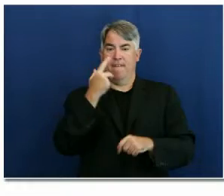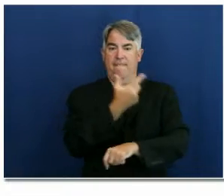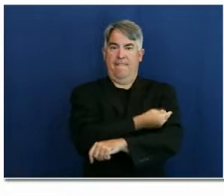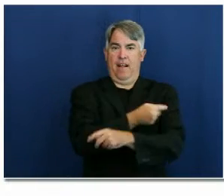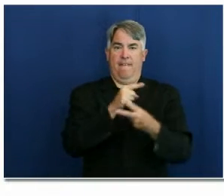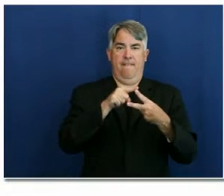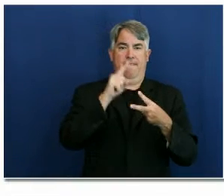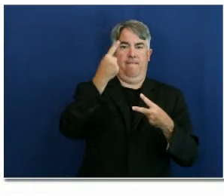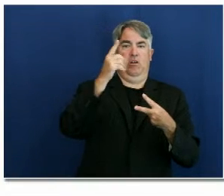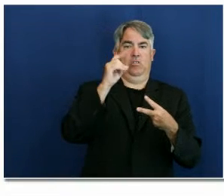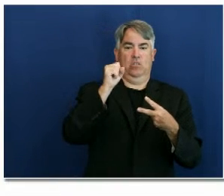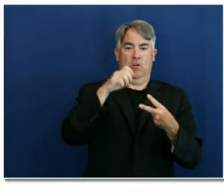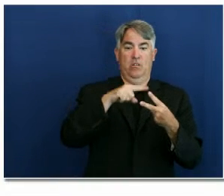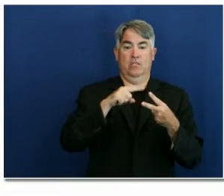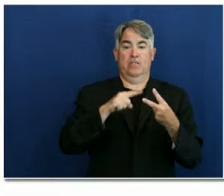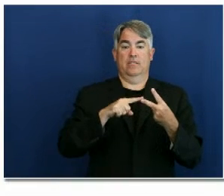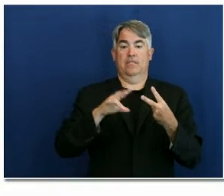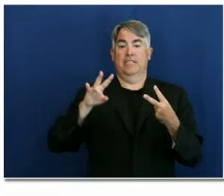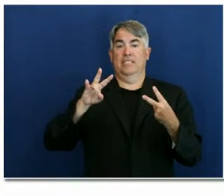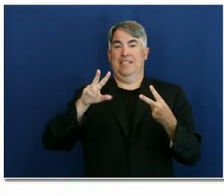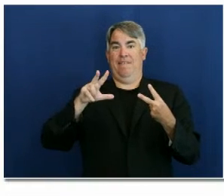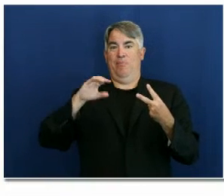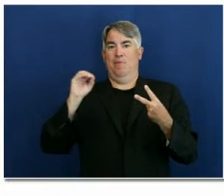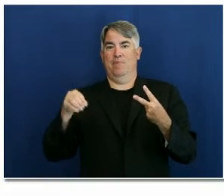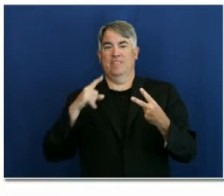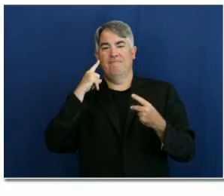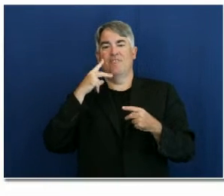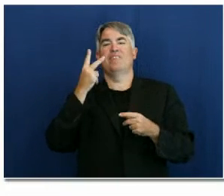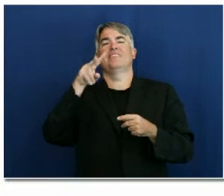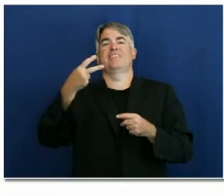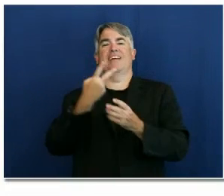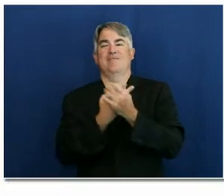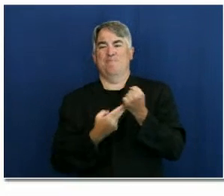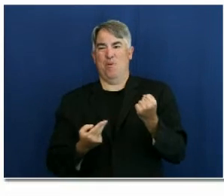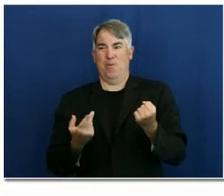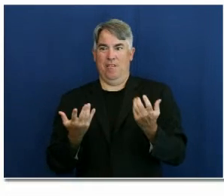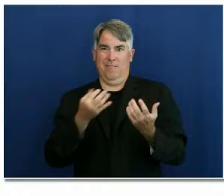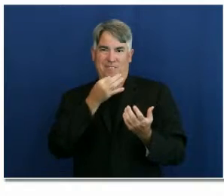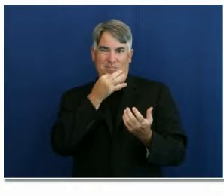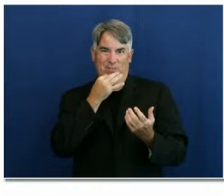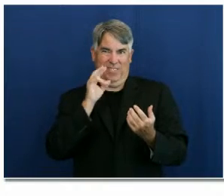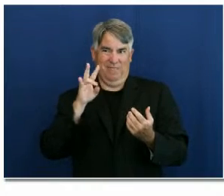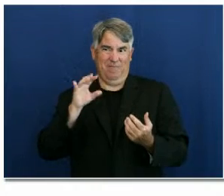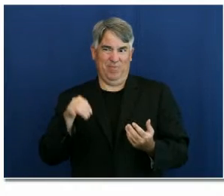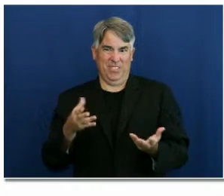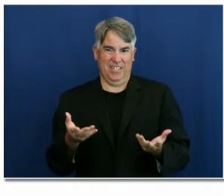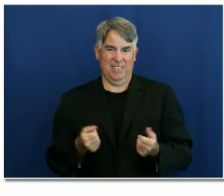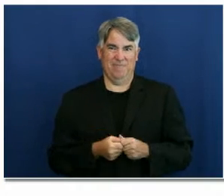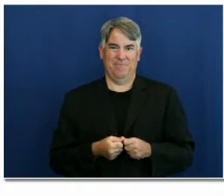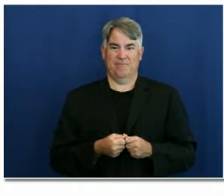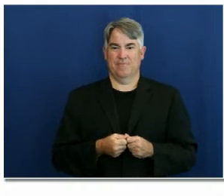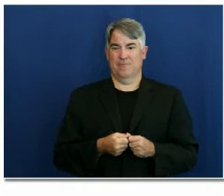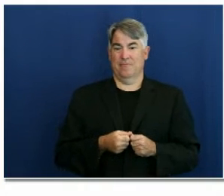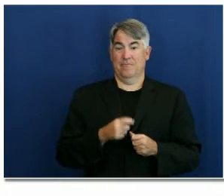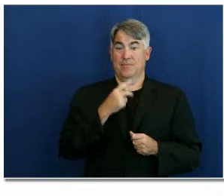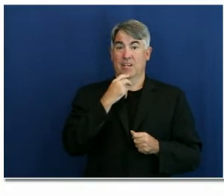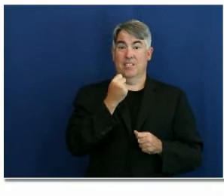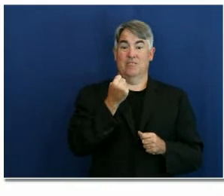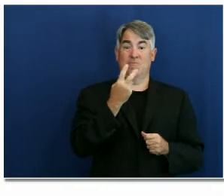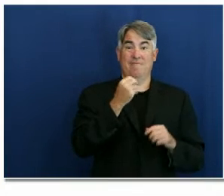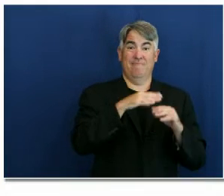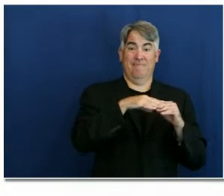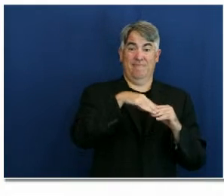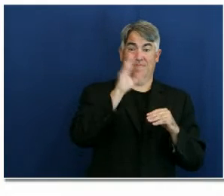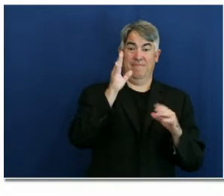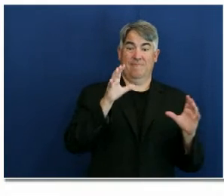population is right at 70% of eligible San Diegans. Those that are of the age to get the vaccine have received their first